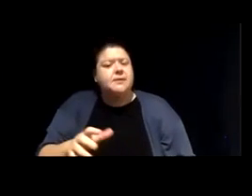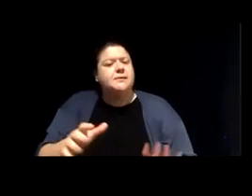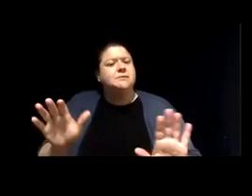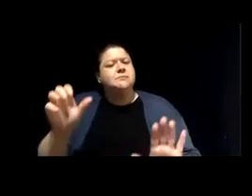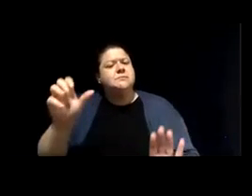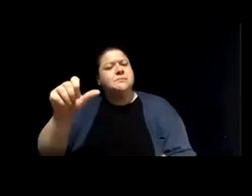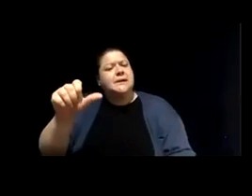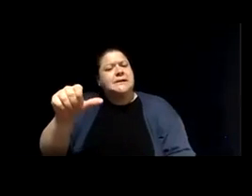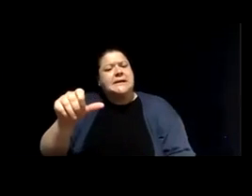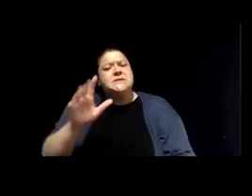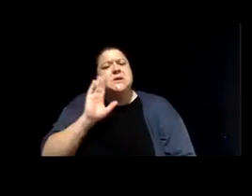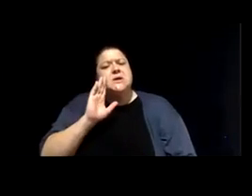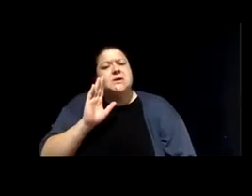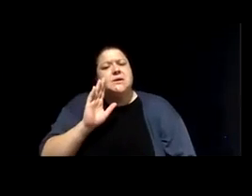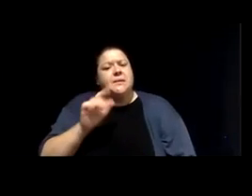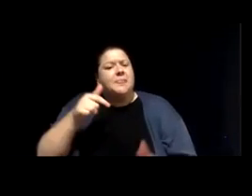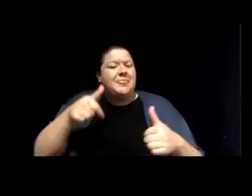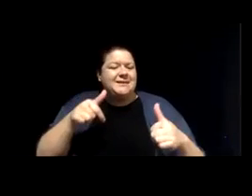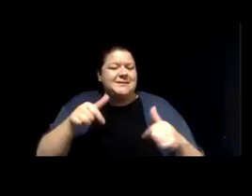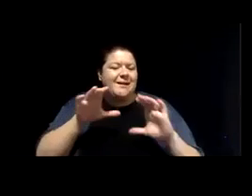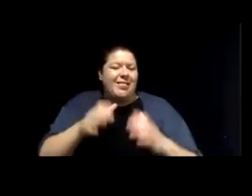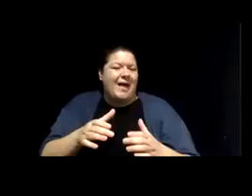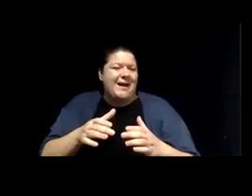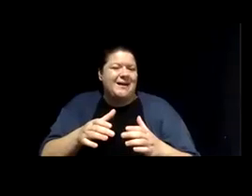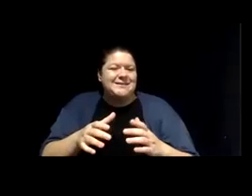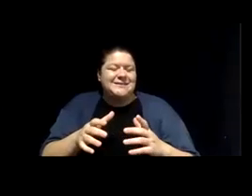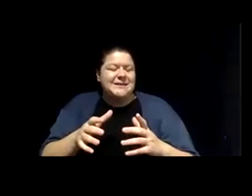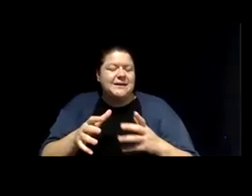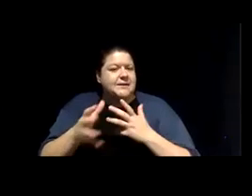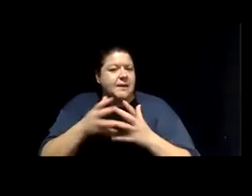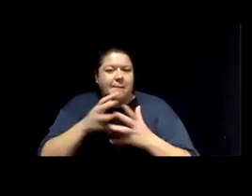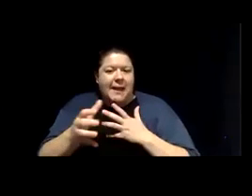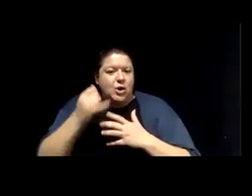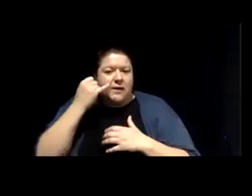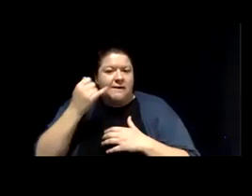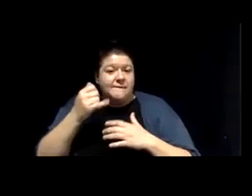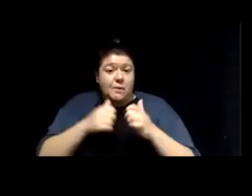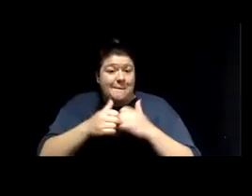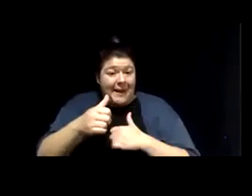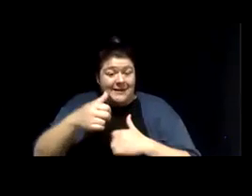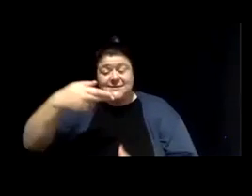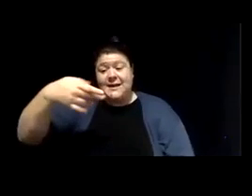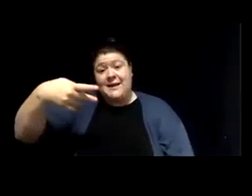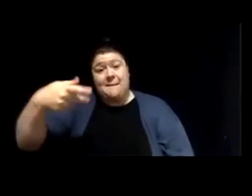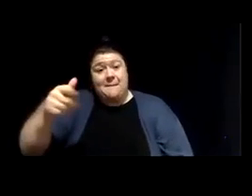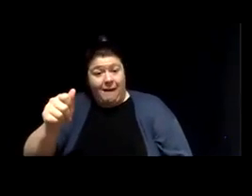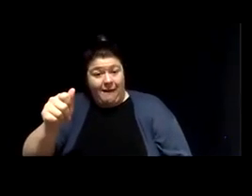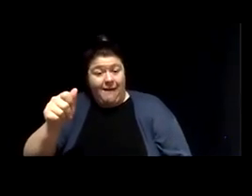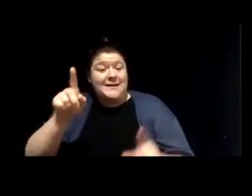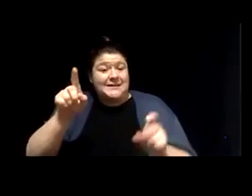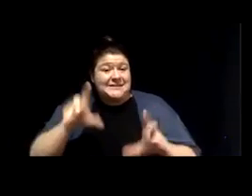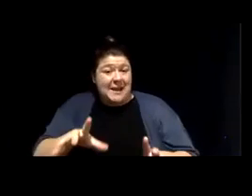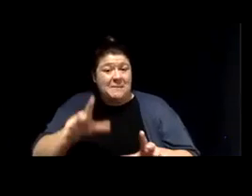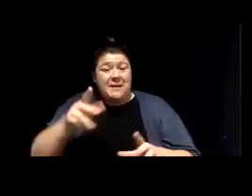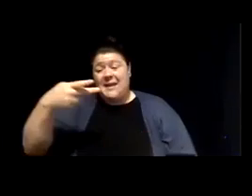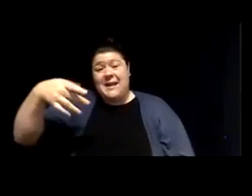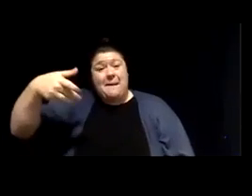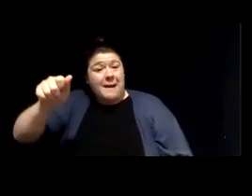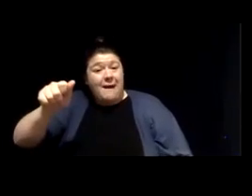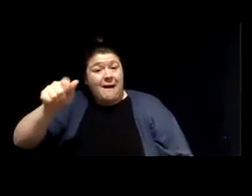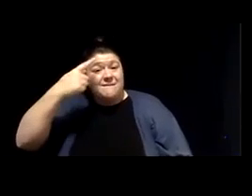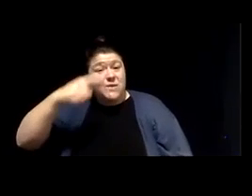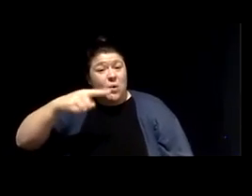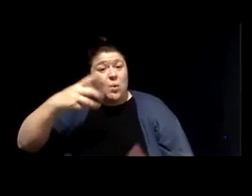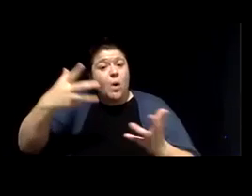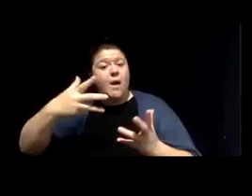something that this class is predicated on. You're passing a HIPAA exam. The HIPAA exam is something that we do as a